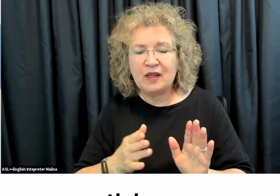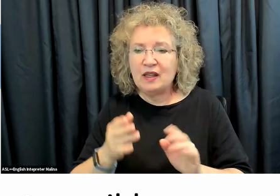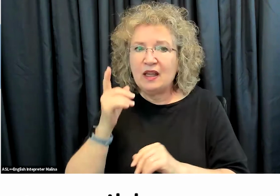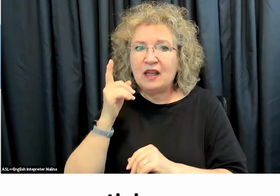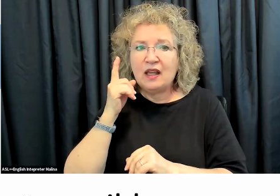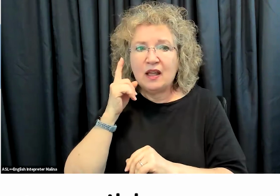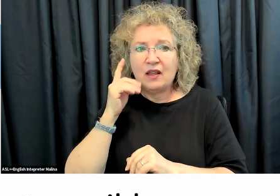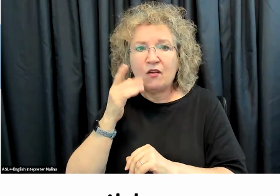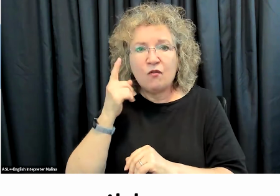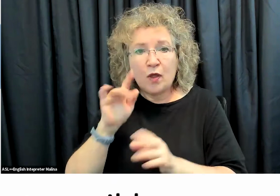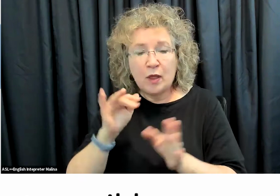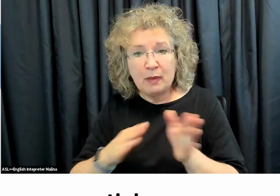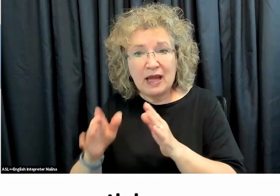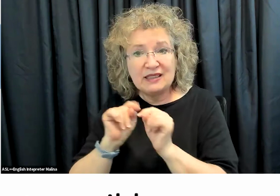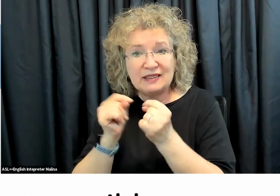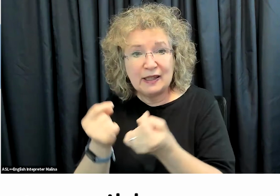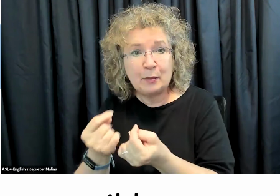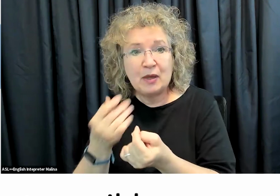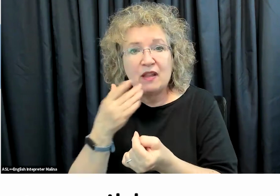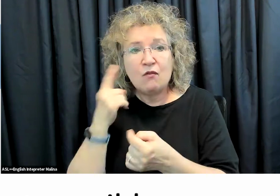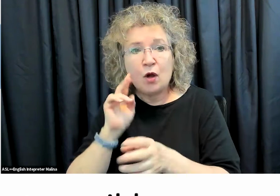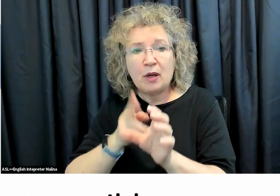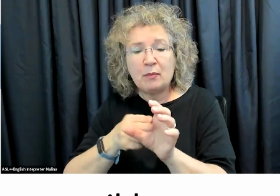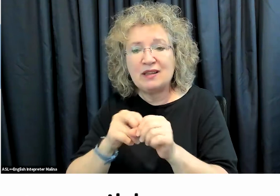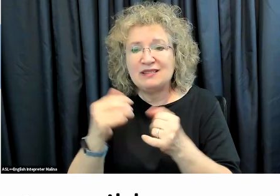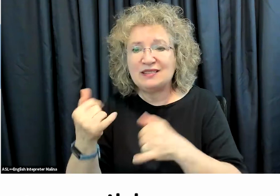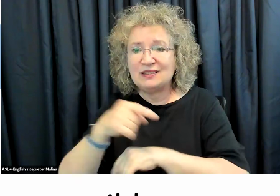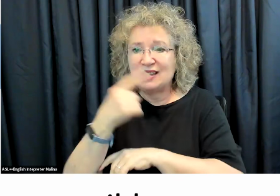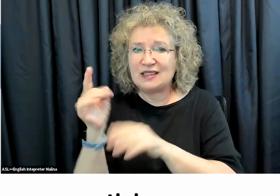today's session. You will receive a follow-up email